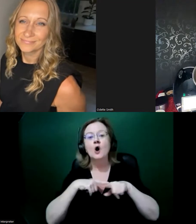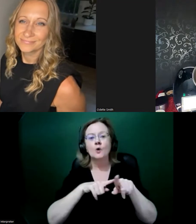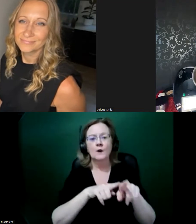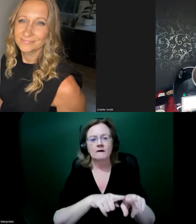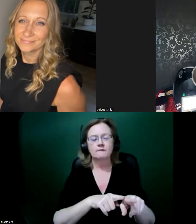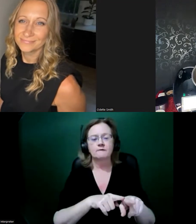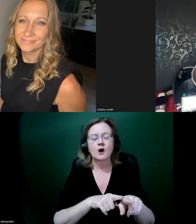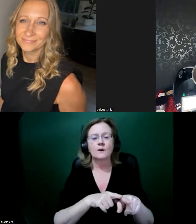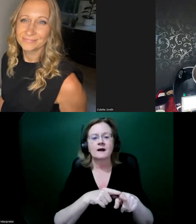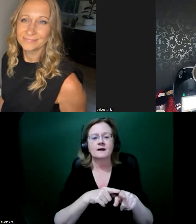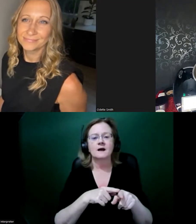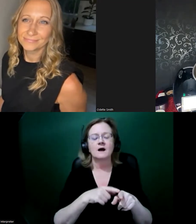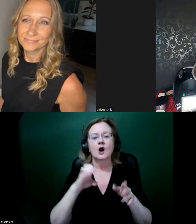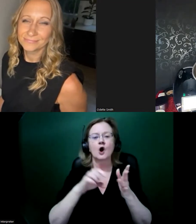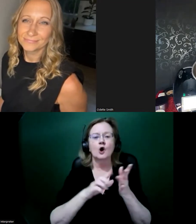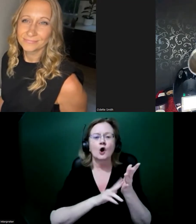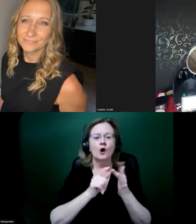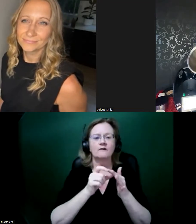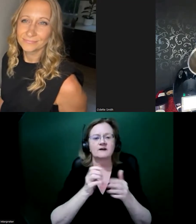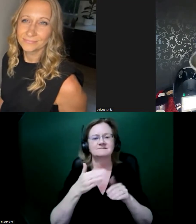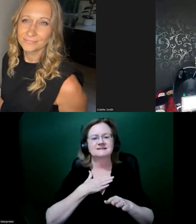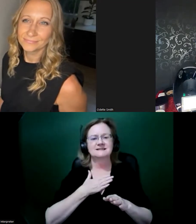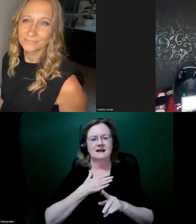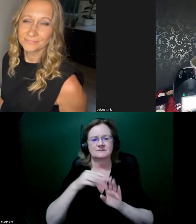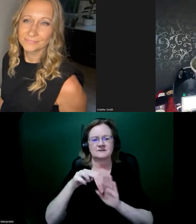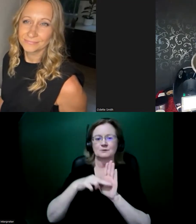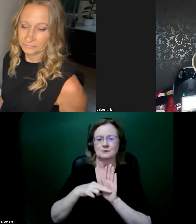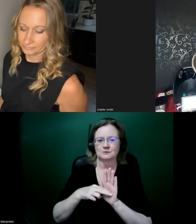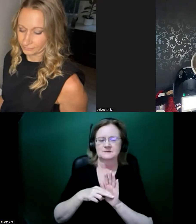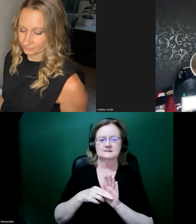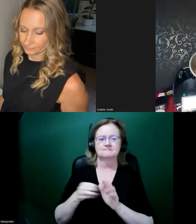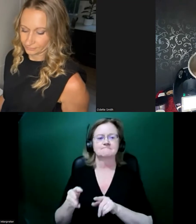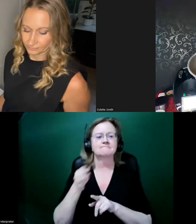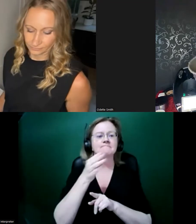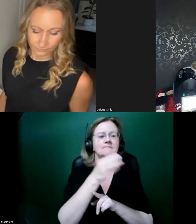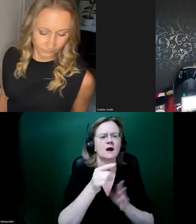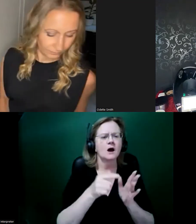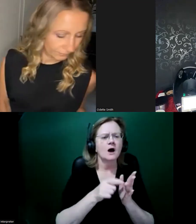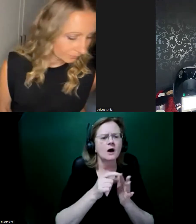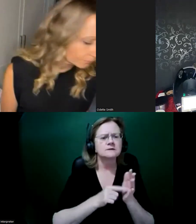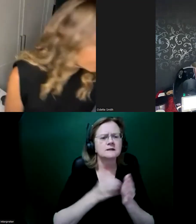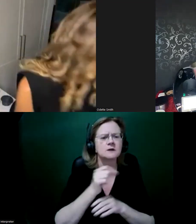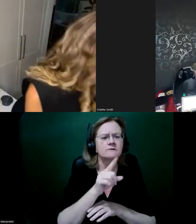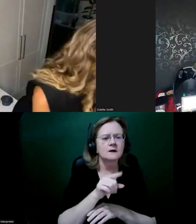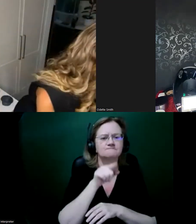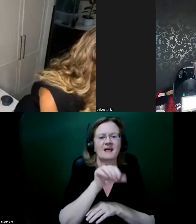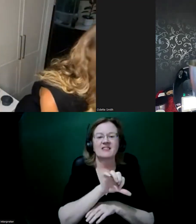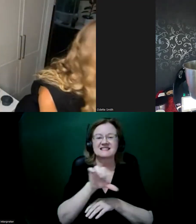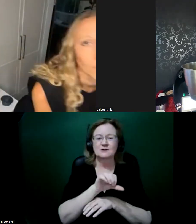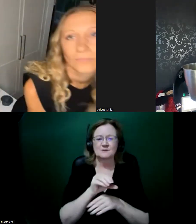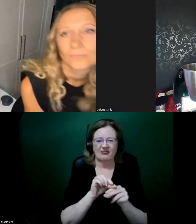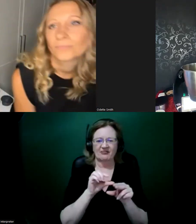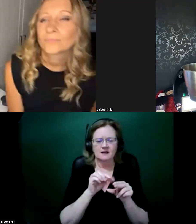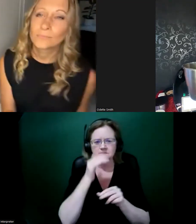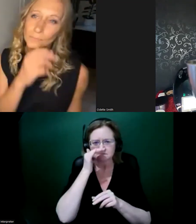as well. So Odette, what have you got there? Yes, I've just got the cherry syrup now, and so it's just thickened up and it's smelling